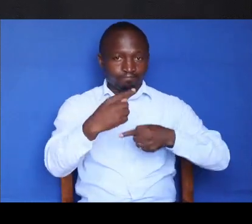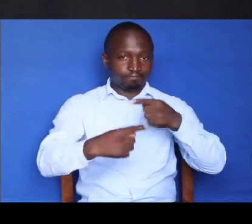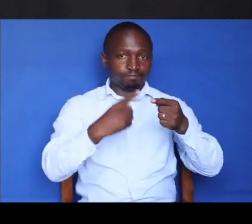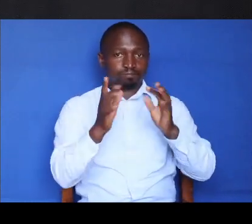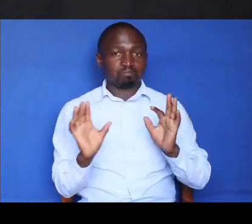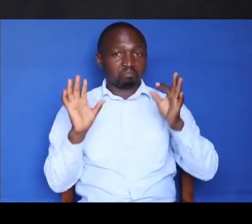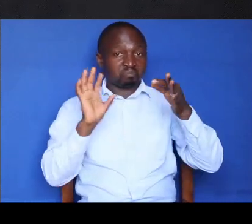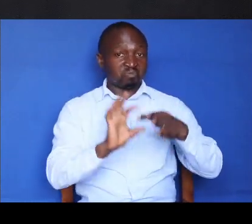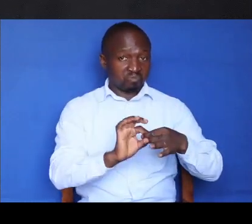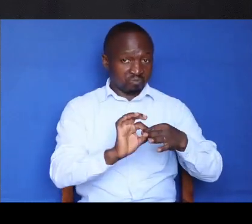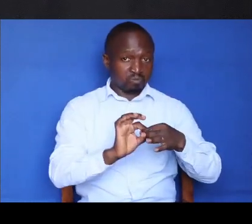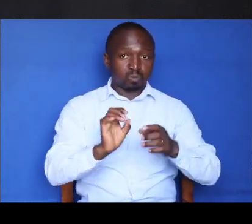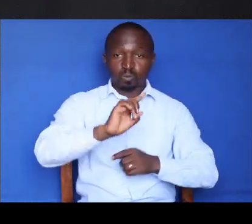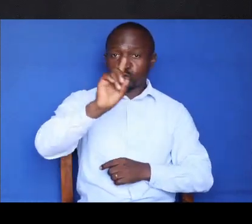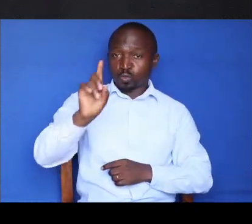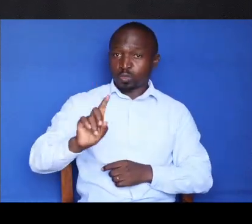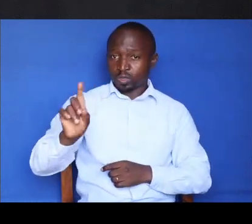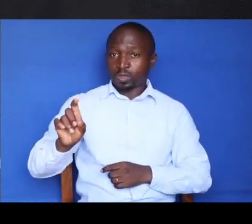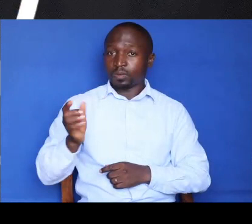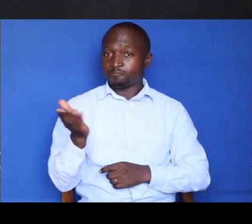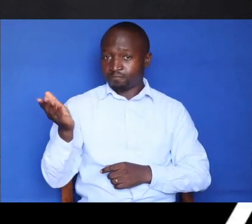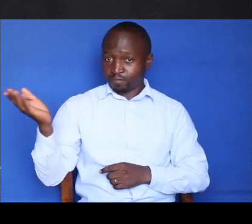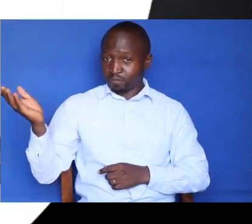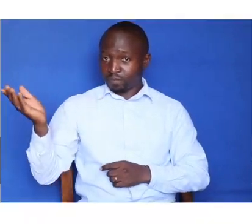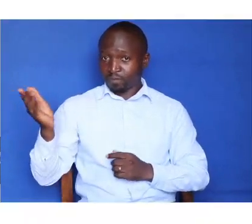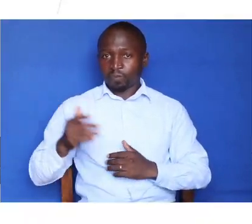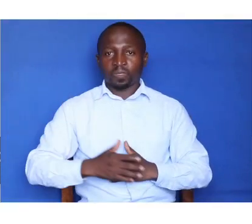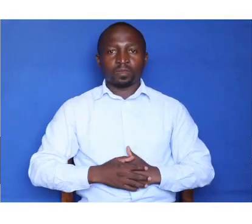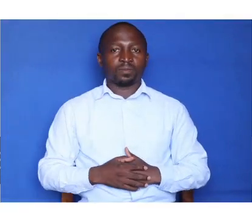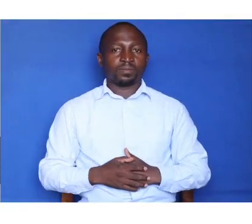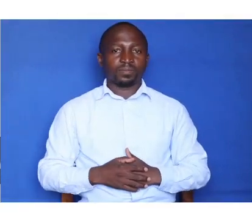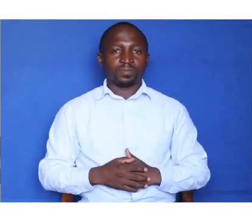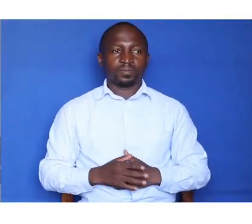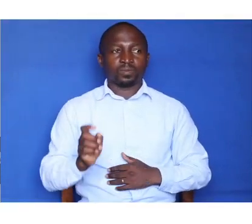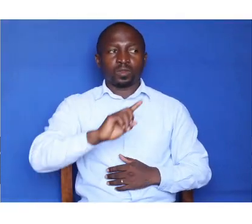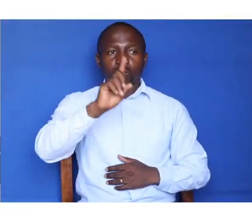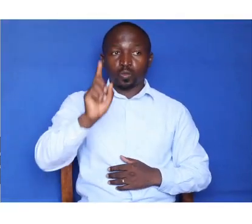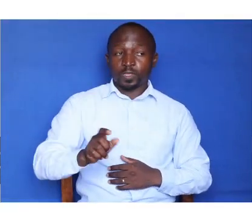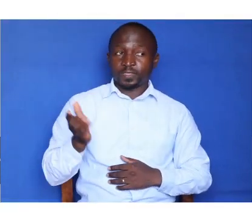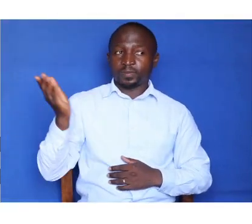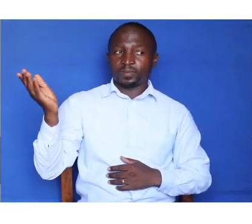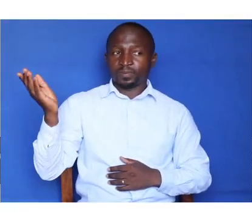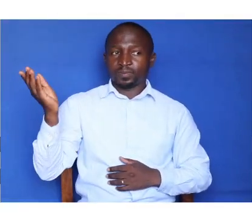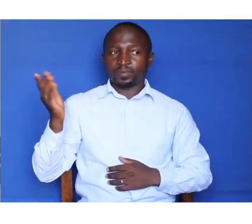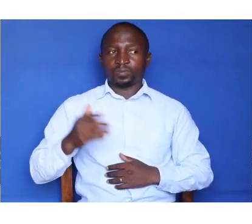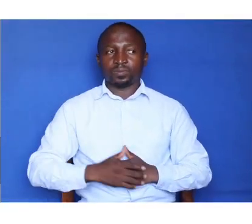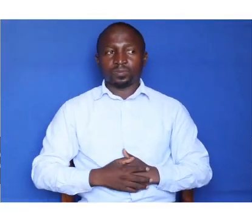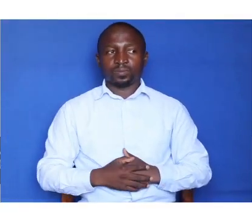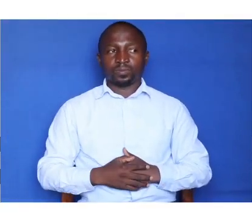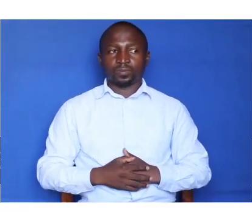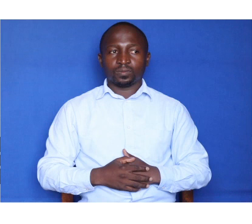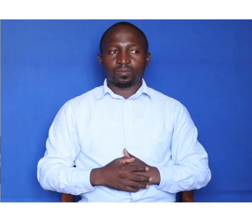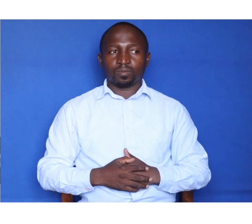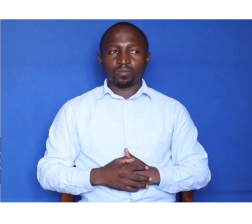2, let us make a potential progress to look another question. The question